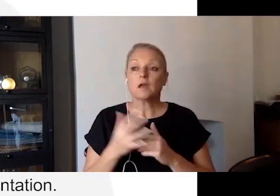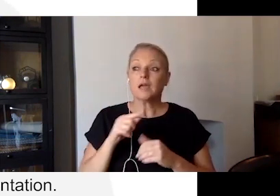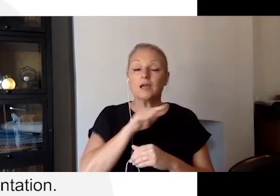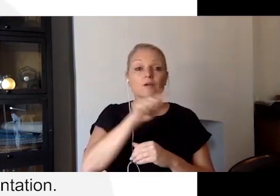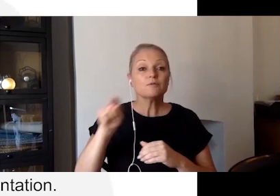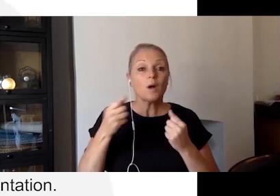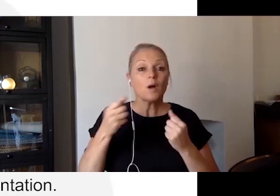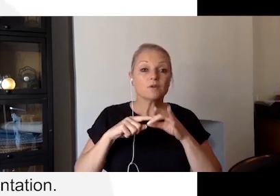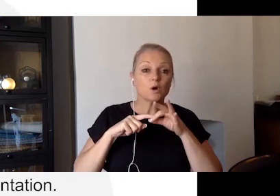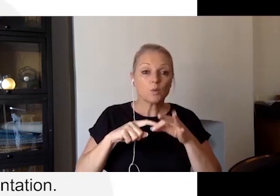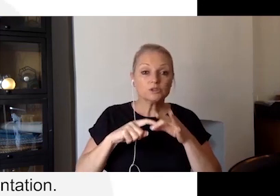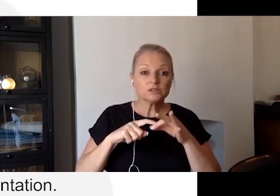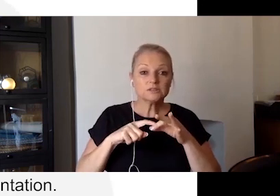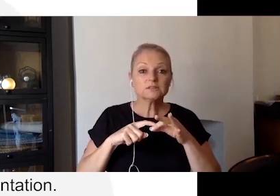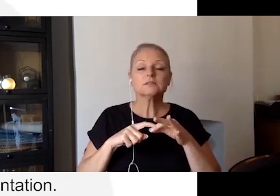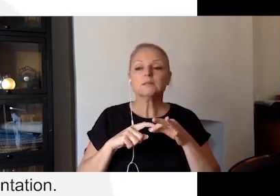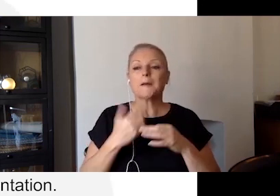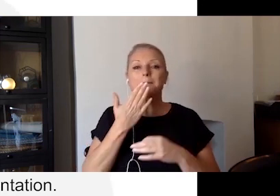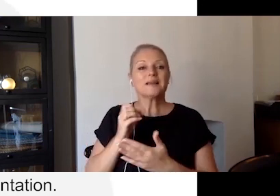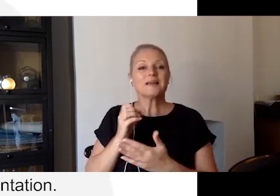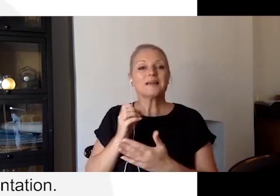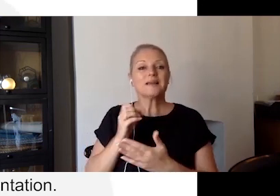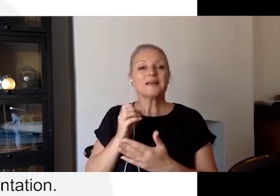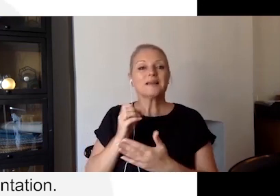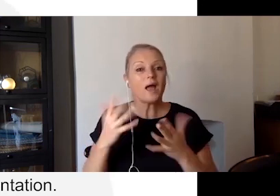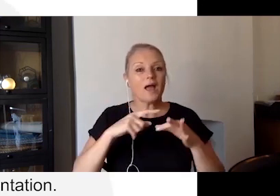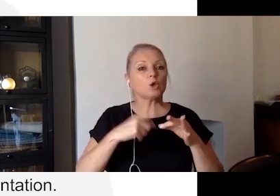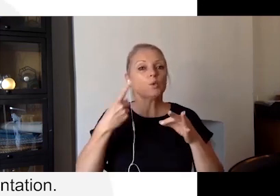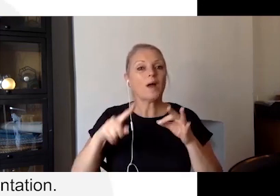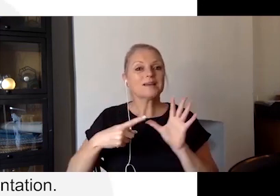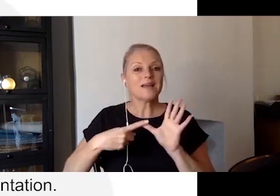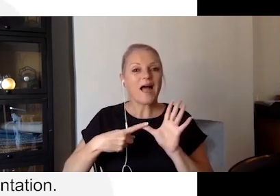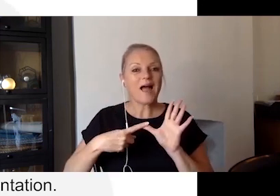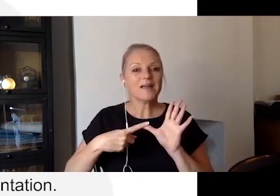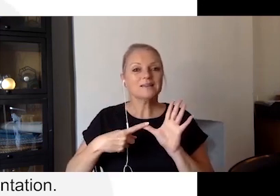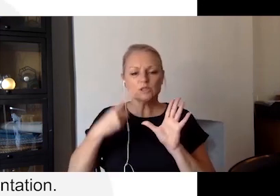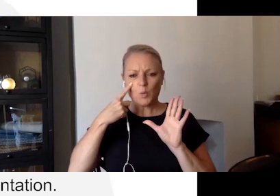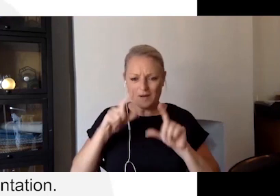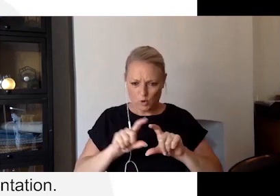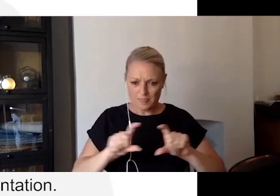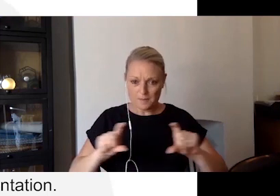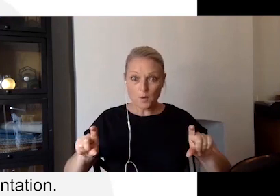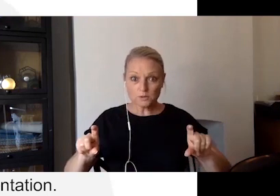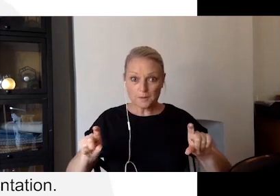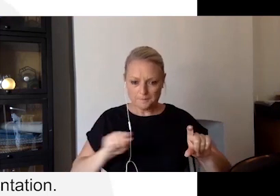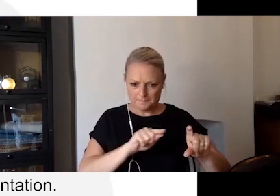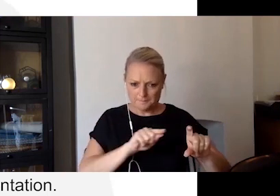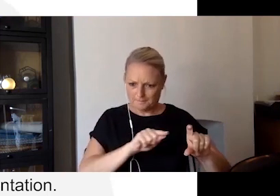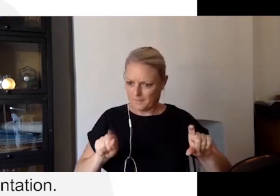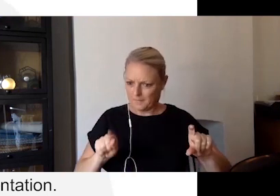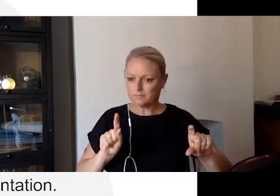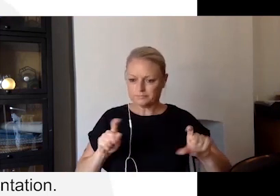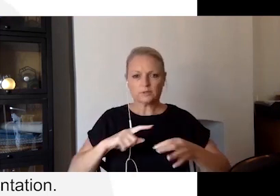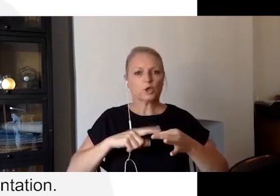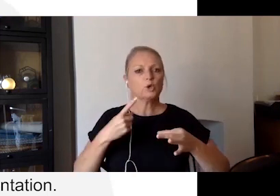to send those in the Q&A tab. Again, you can find this at the bottom of your screen. We'll be answering these at the end